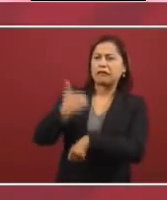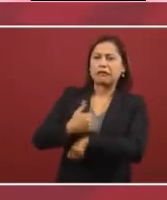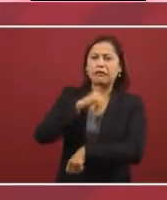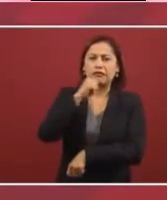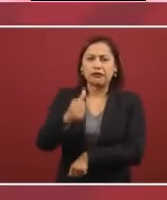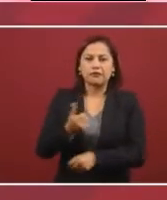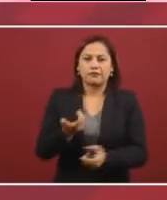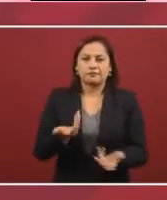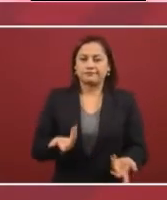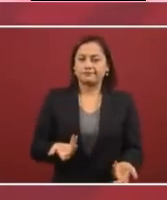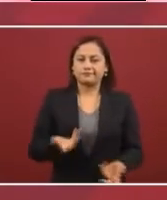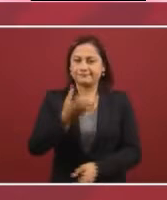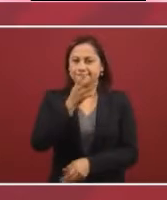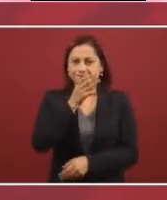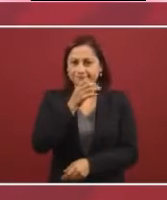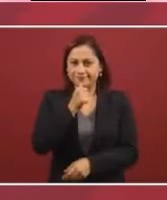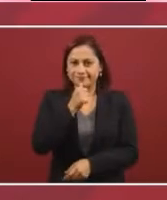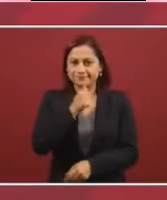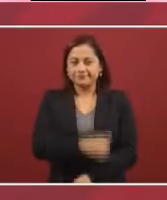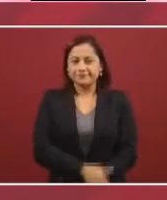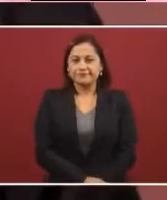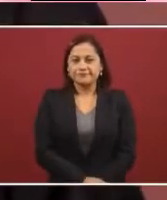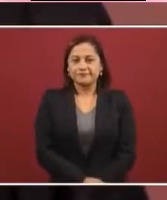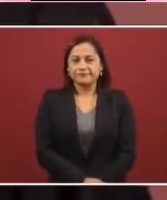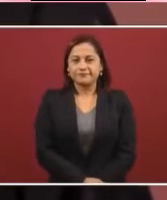for impunity to prevail.